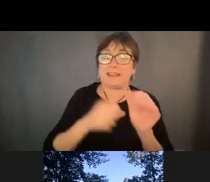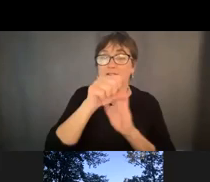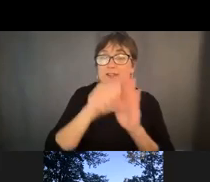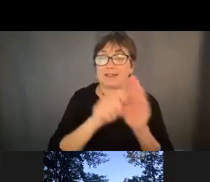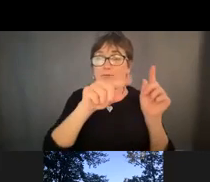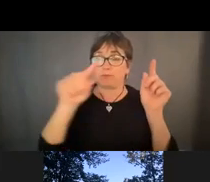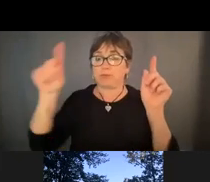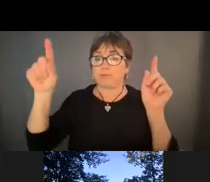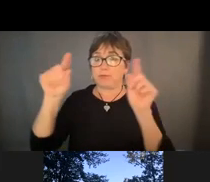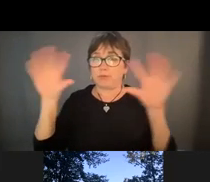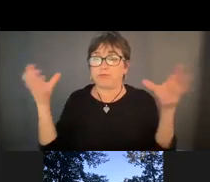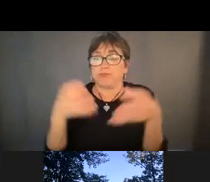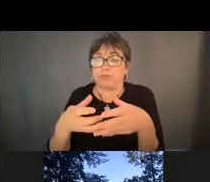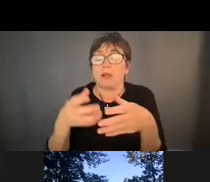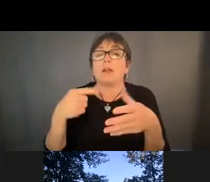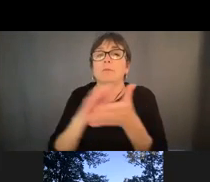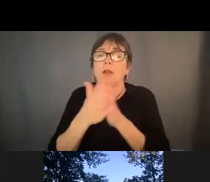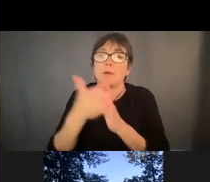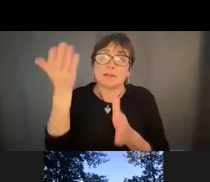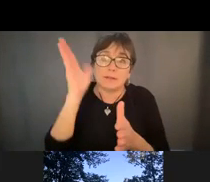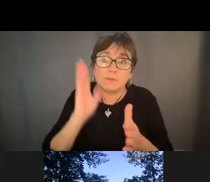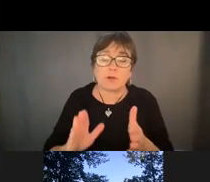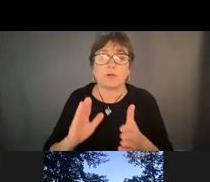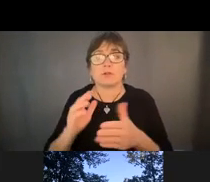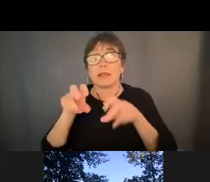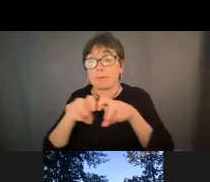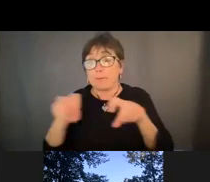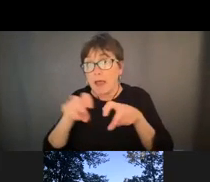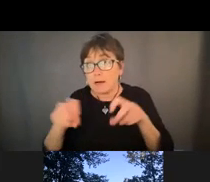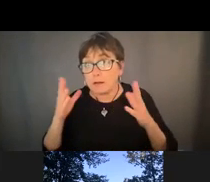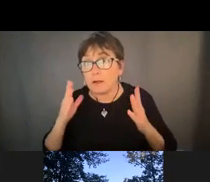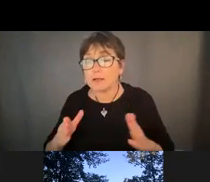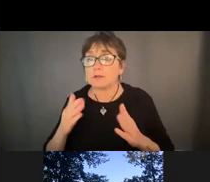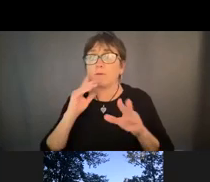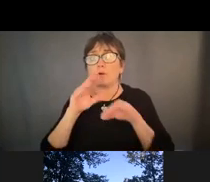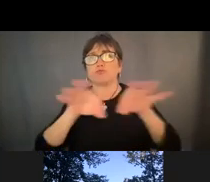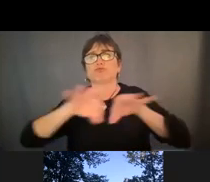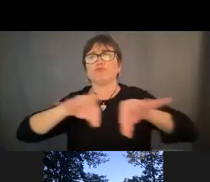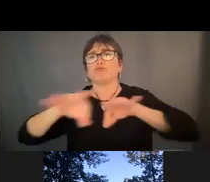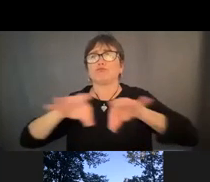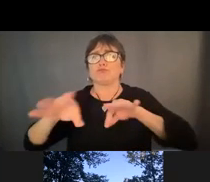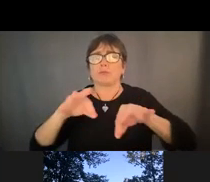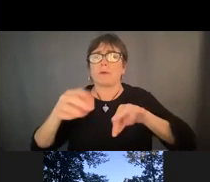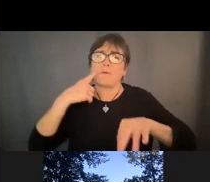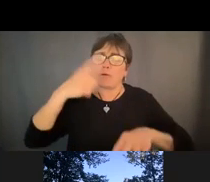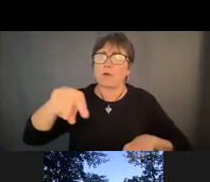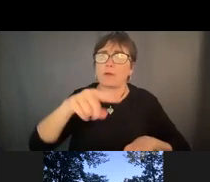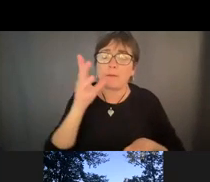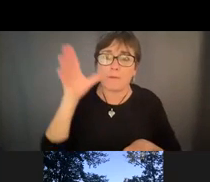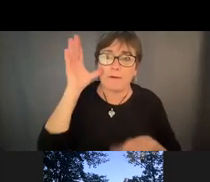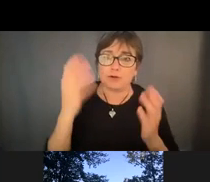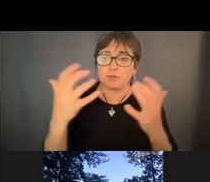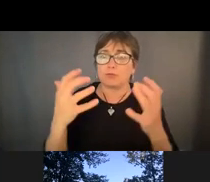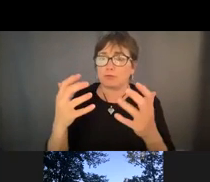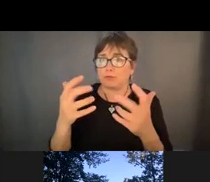be panelists to help the parent centers, and to also you lead our technical assistance meeting. So I wanna make sure that their voice